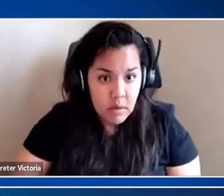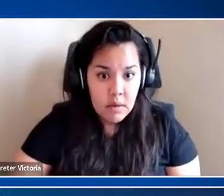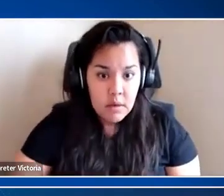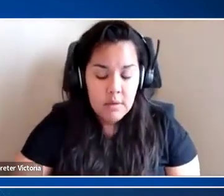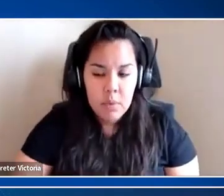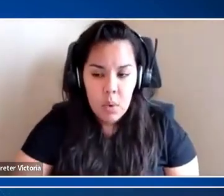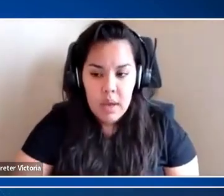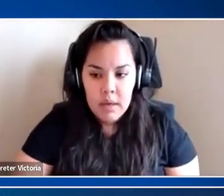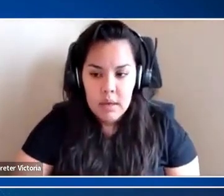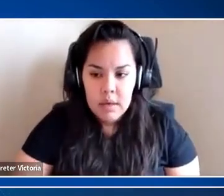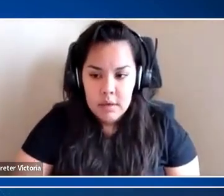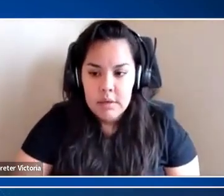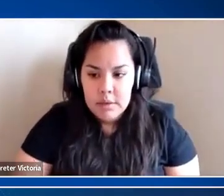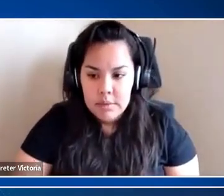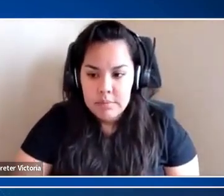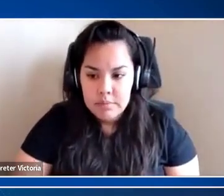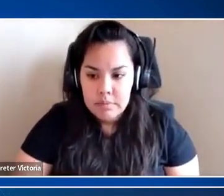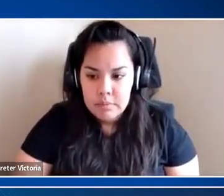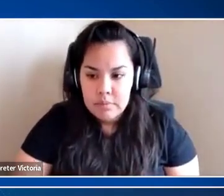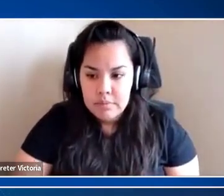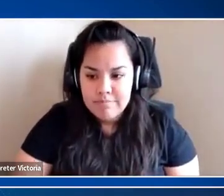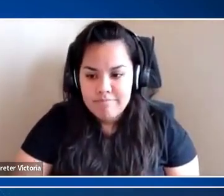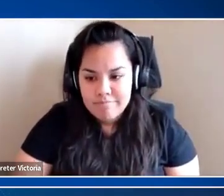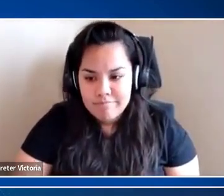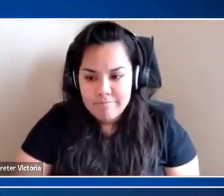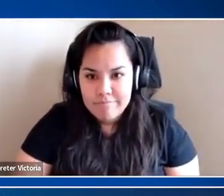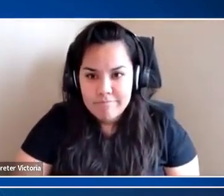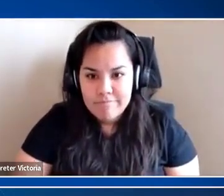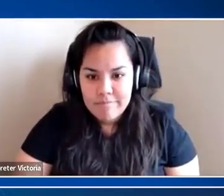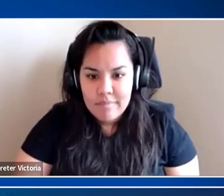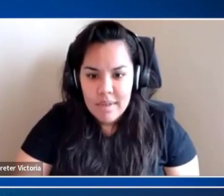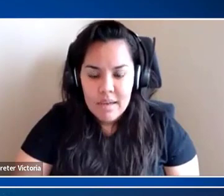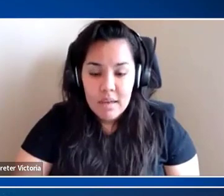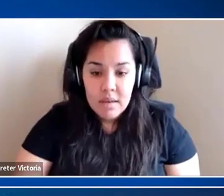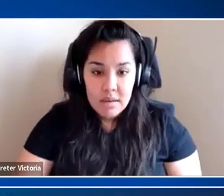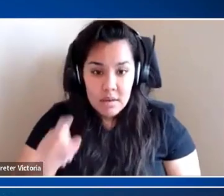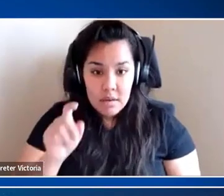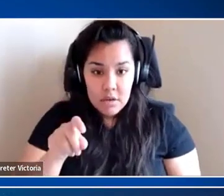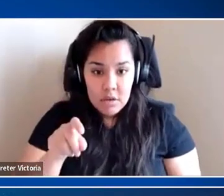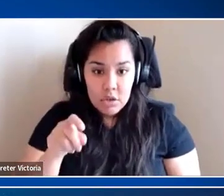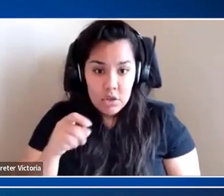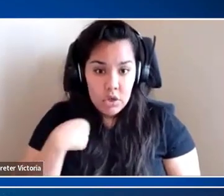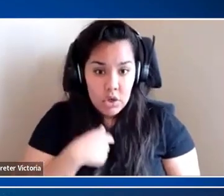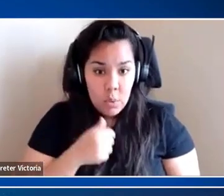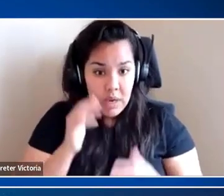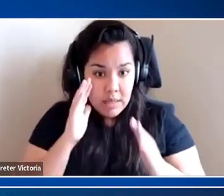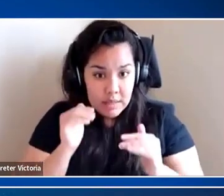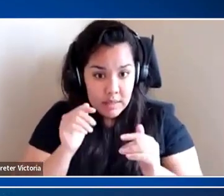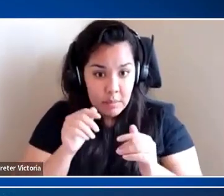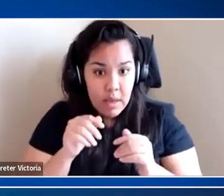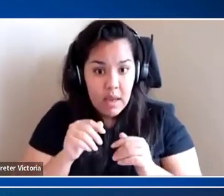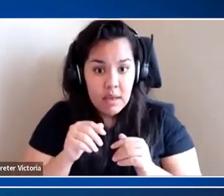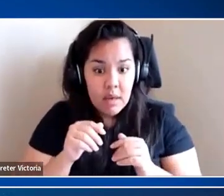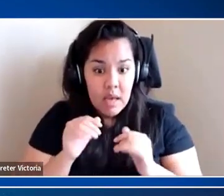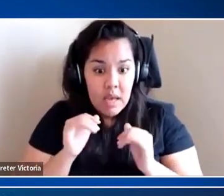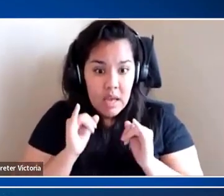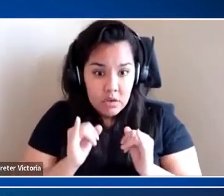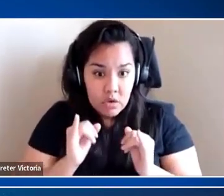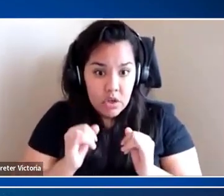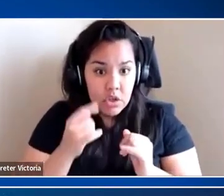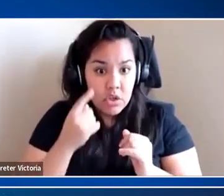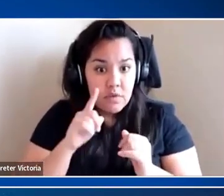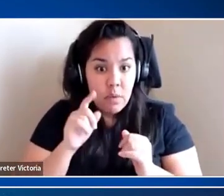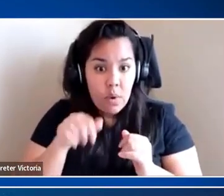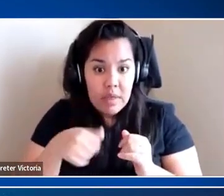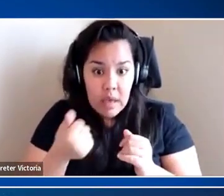Okay. Let's see. Should we anticipate instructions for the facilities and other resources documents